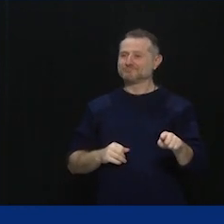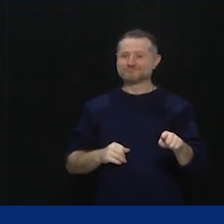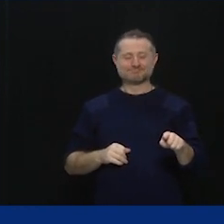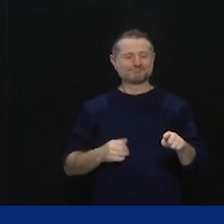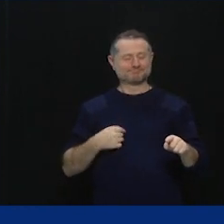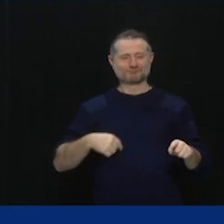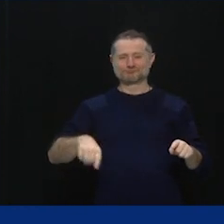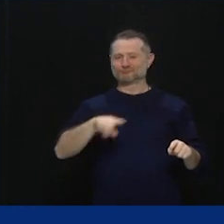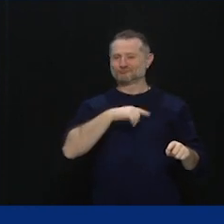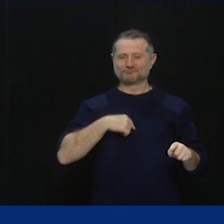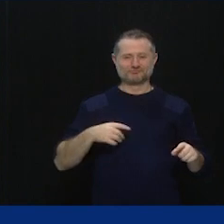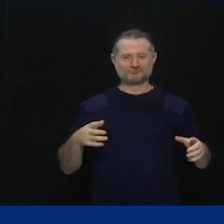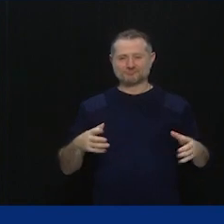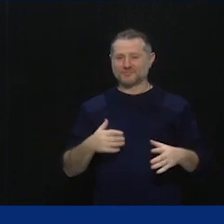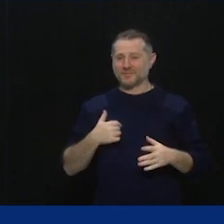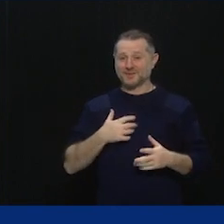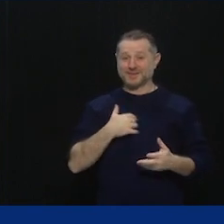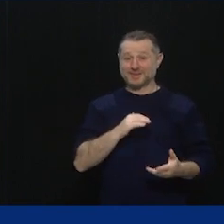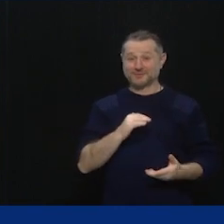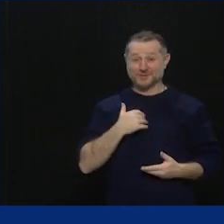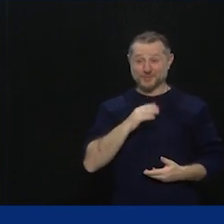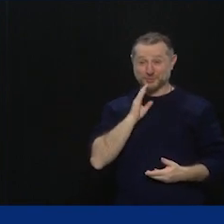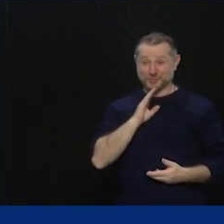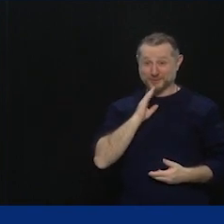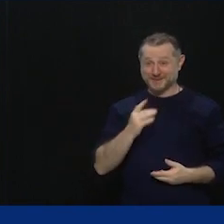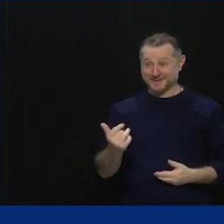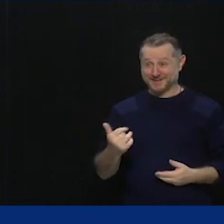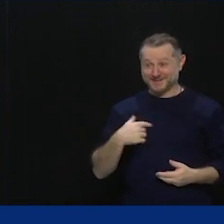I get a beer. Whenever